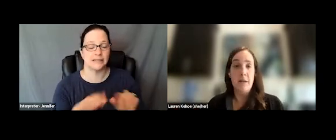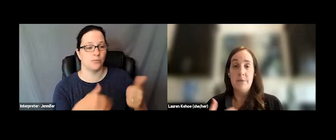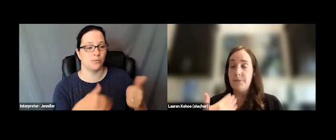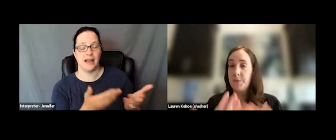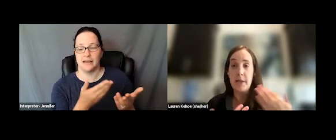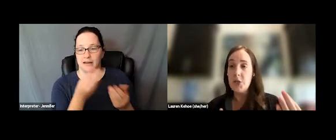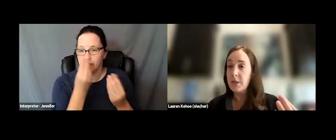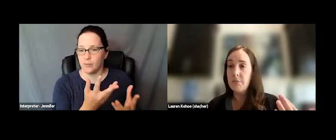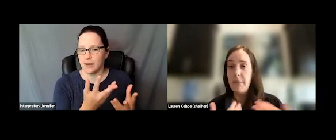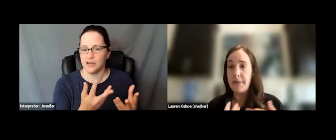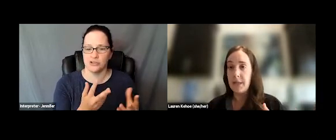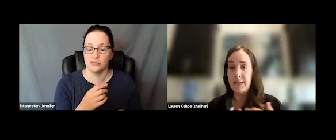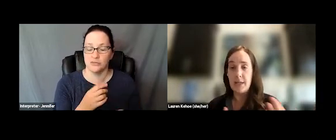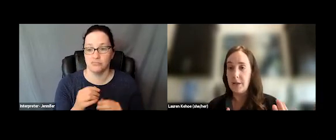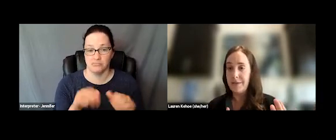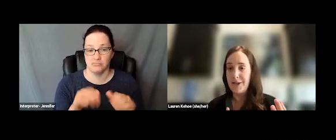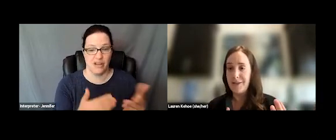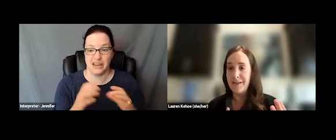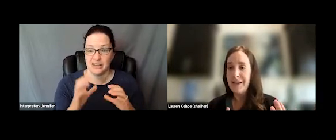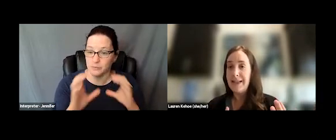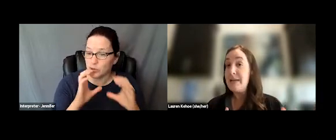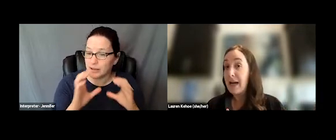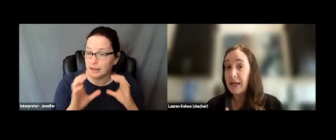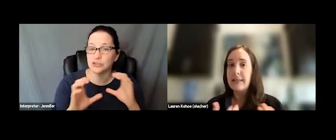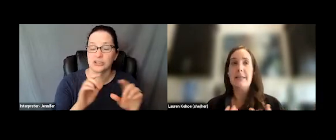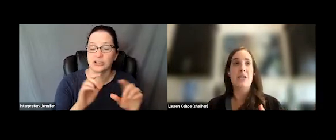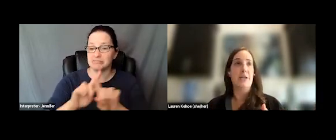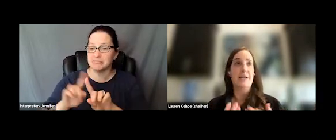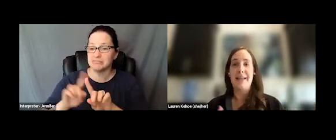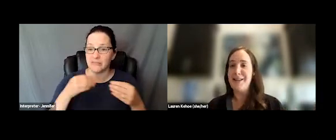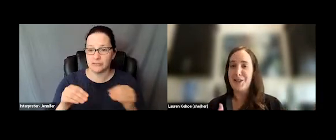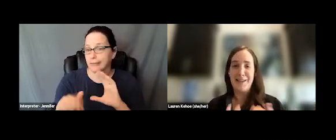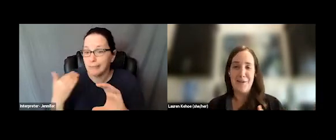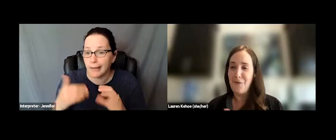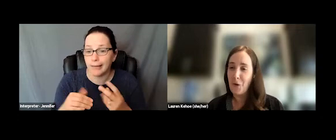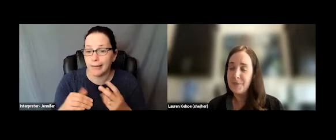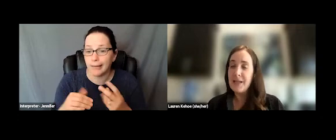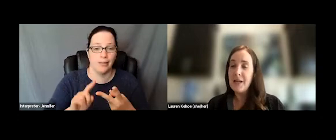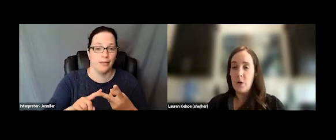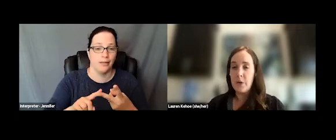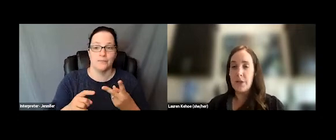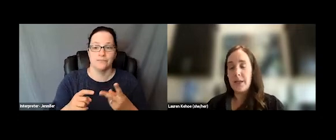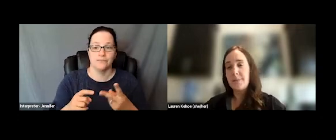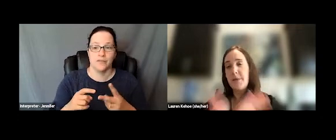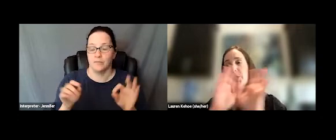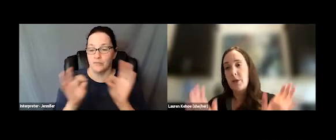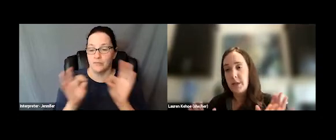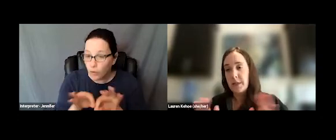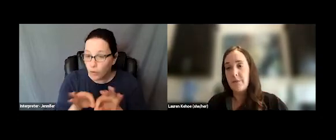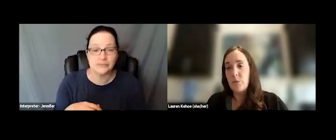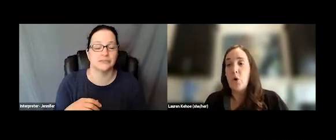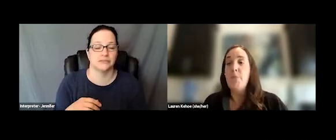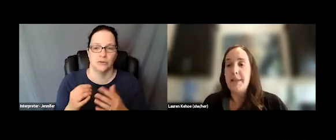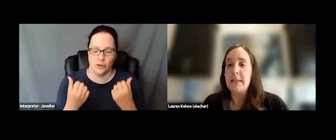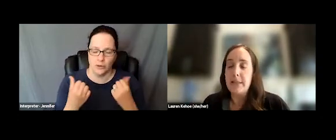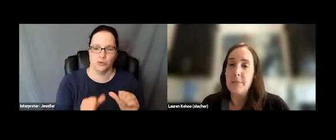provided communication methods. They could email us, they could send us kind of forms. We were doing as much as we could to kind